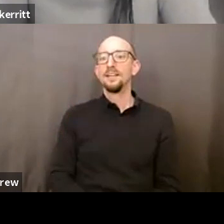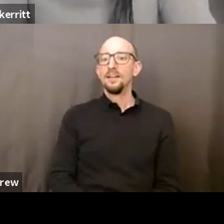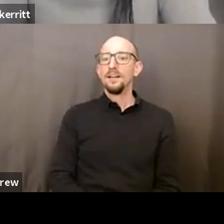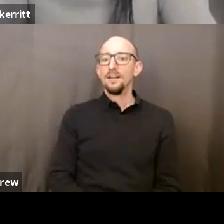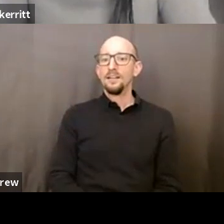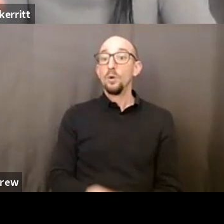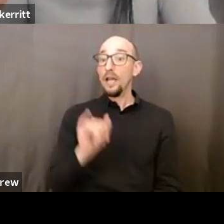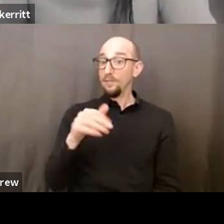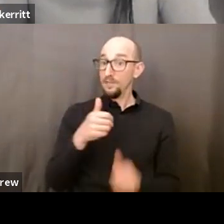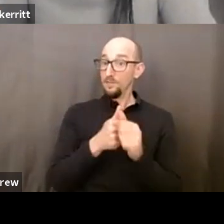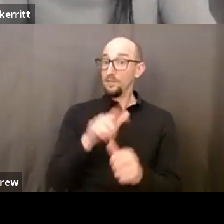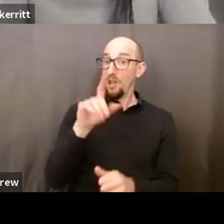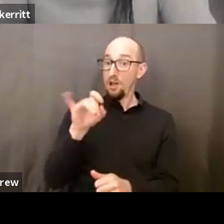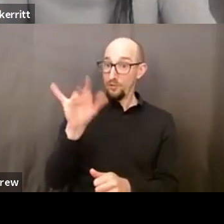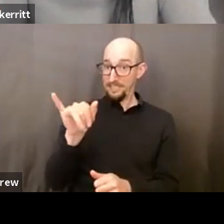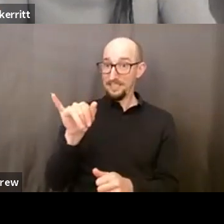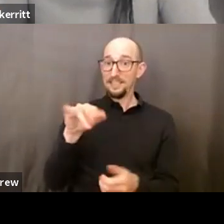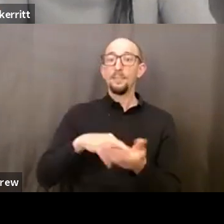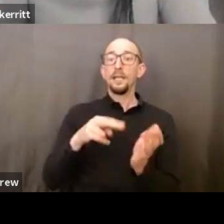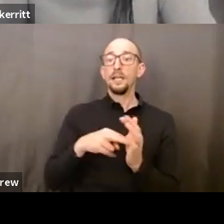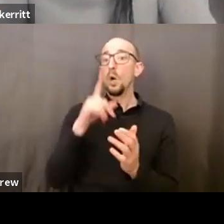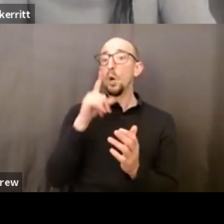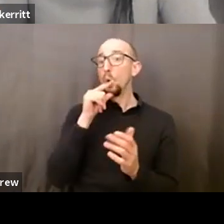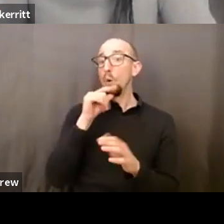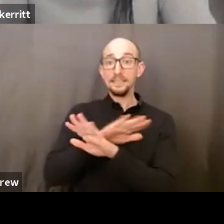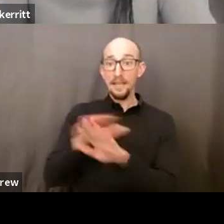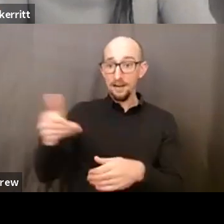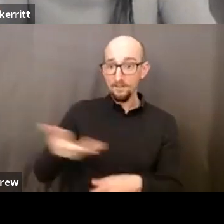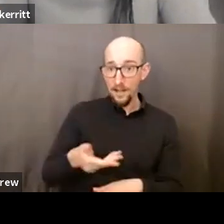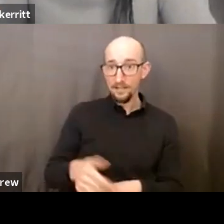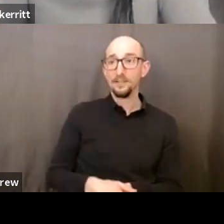Students feeling less than or feeling ashamed or embarrassed.